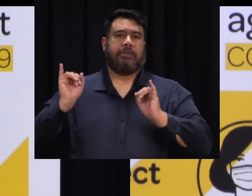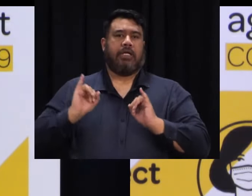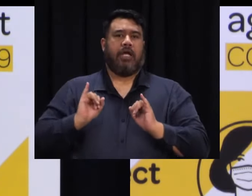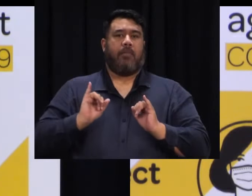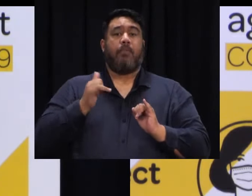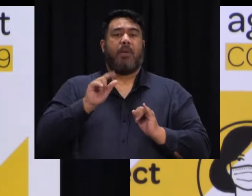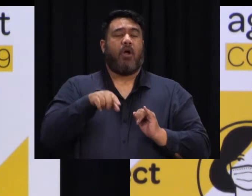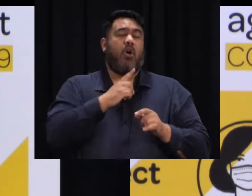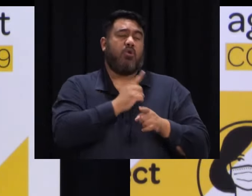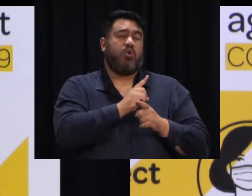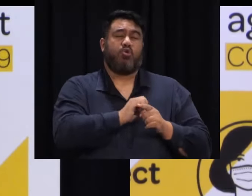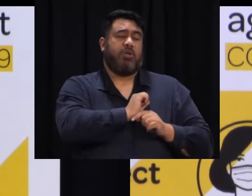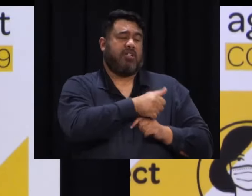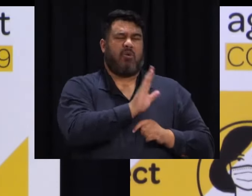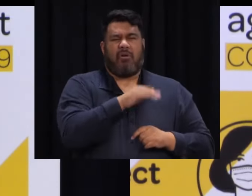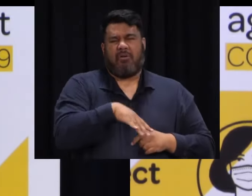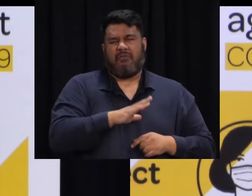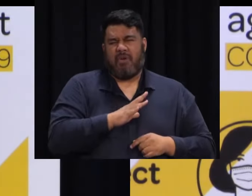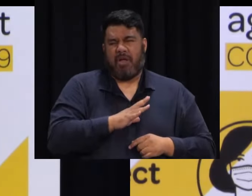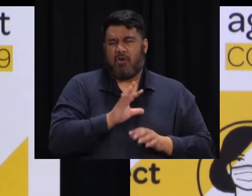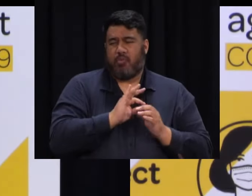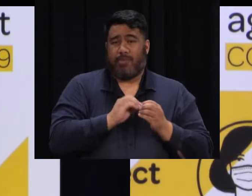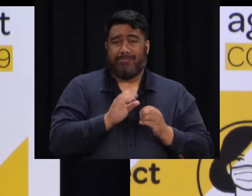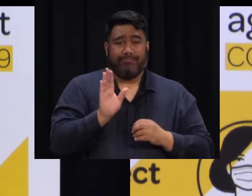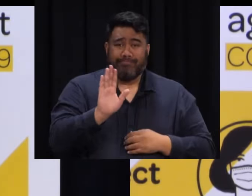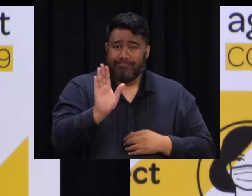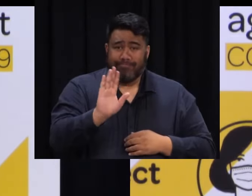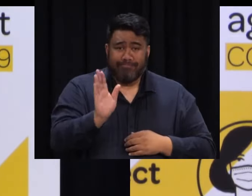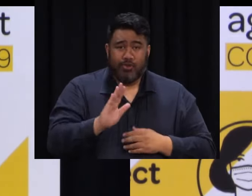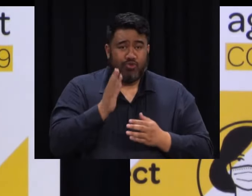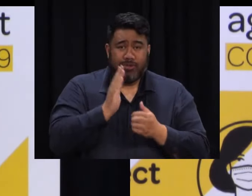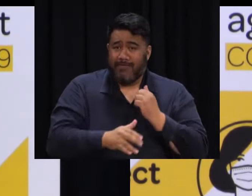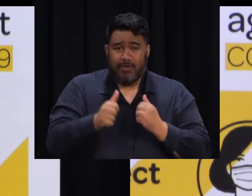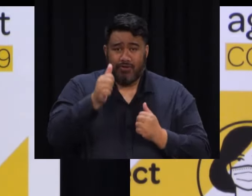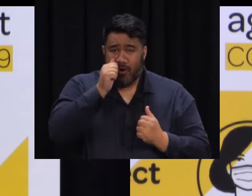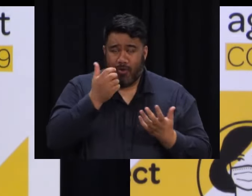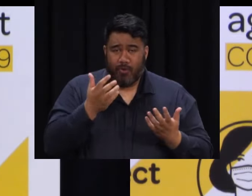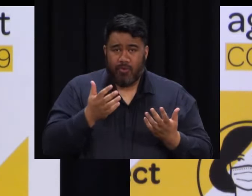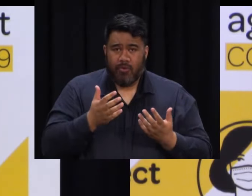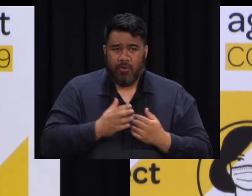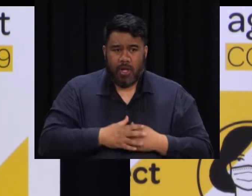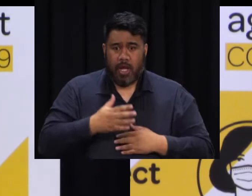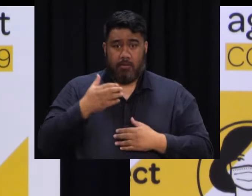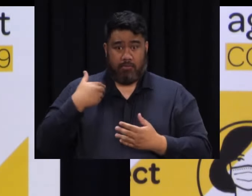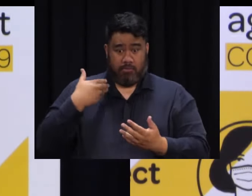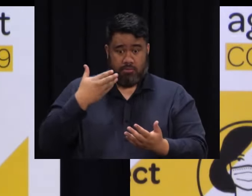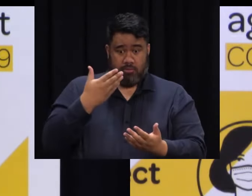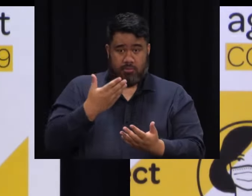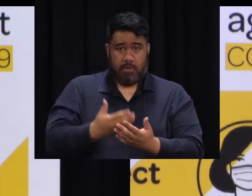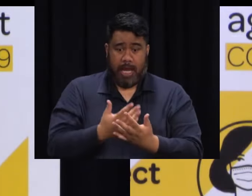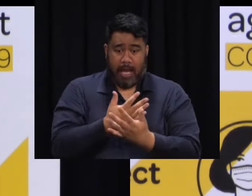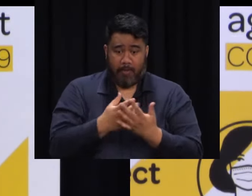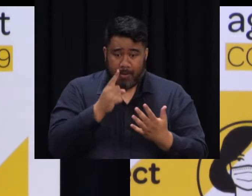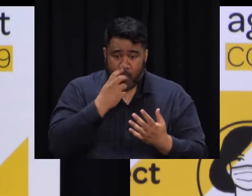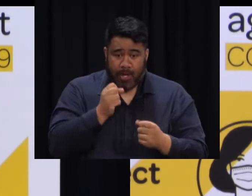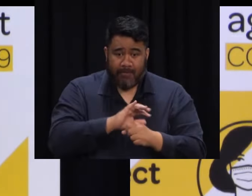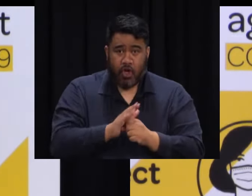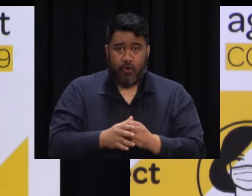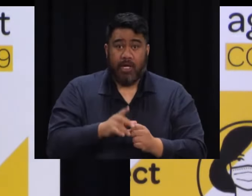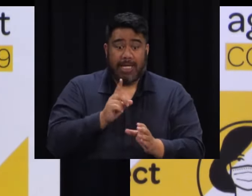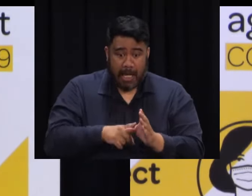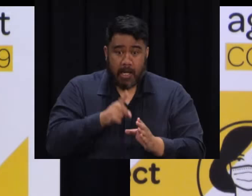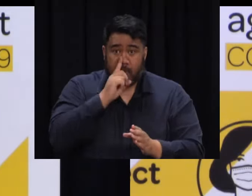about. A significant proportion of our cases have been young people. And so actually we do need to worry about them